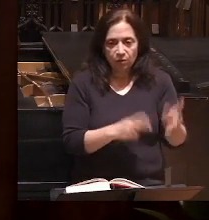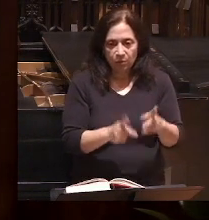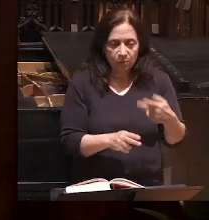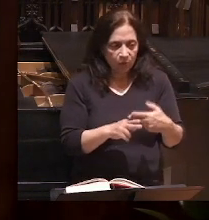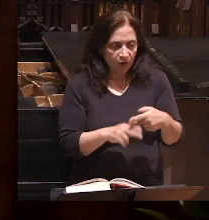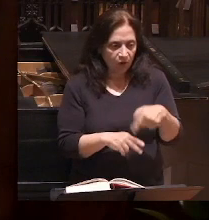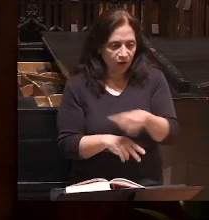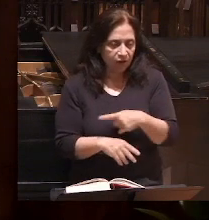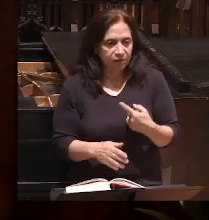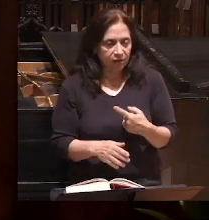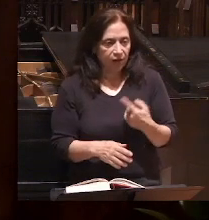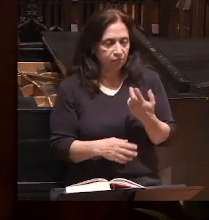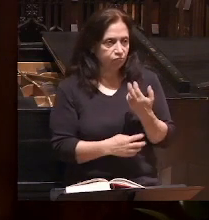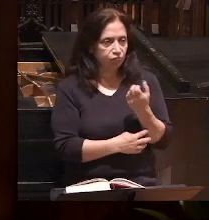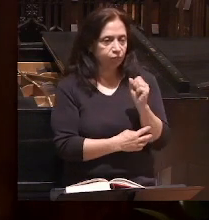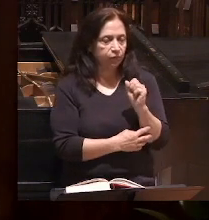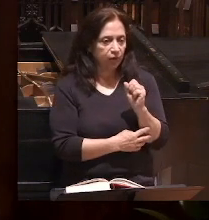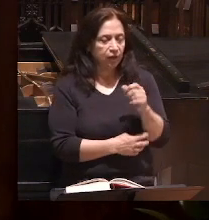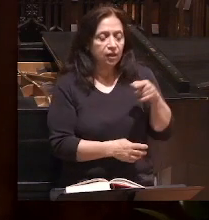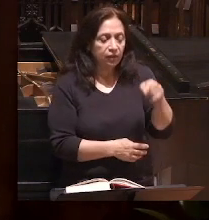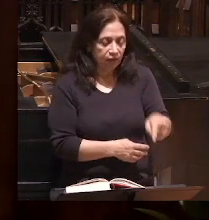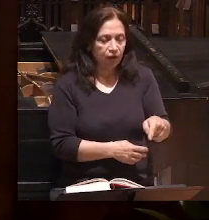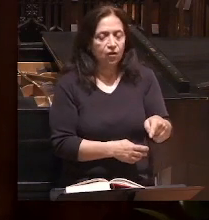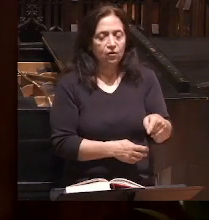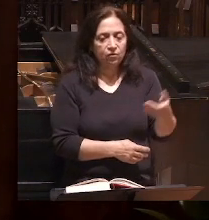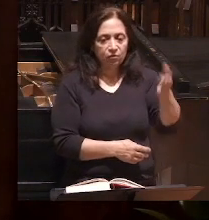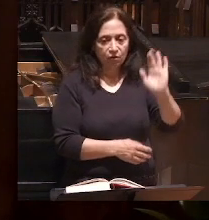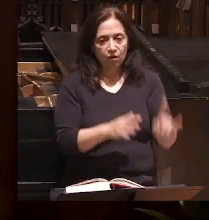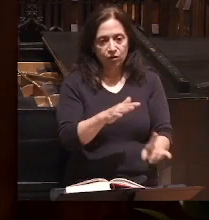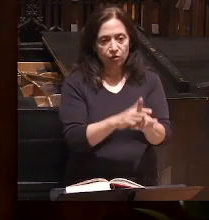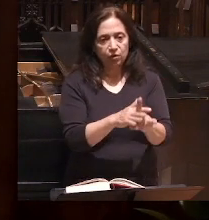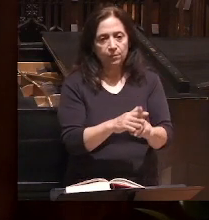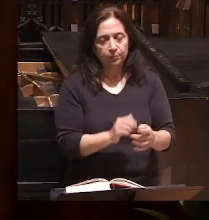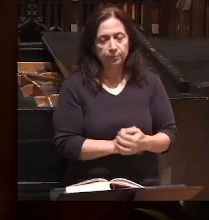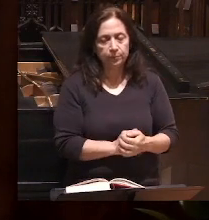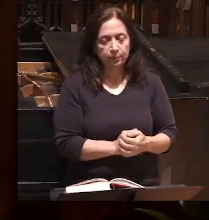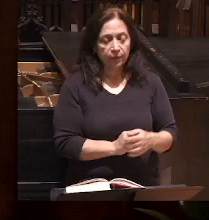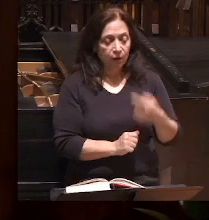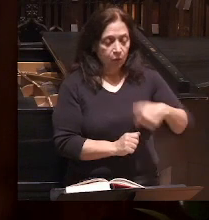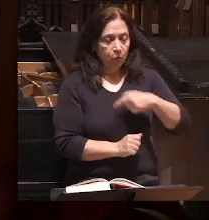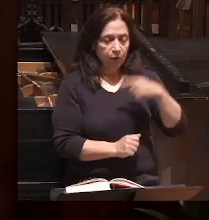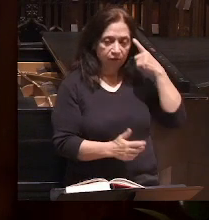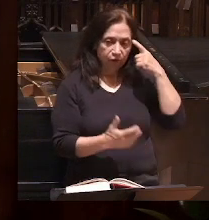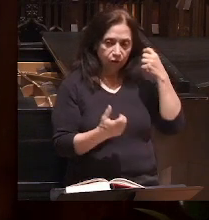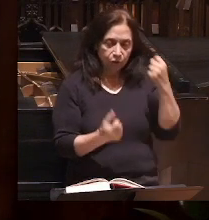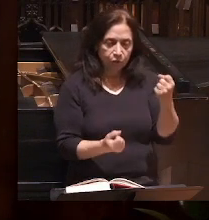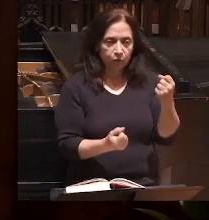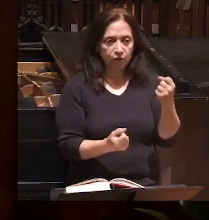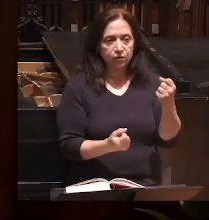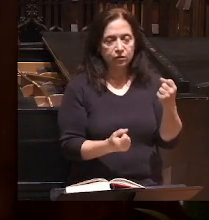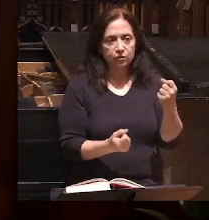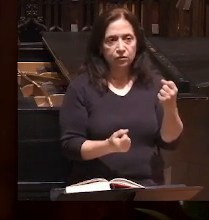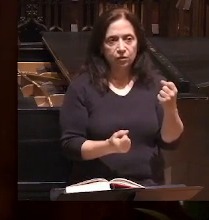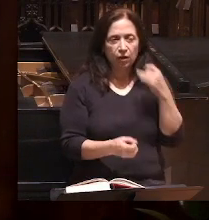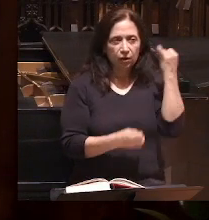it's there. It's there that God shows up. When we have the courage